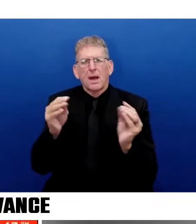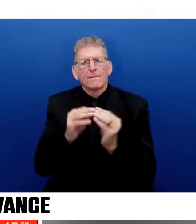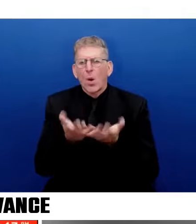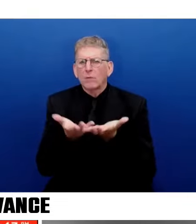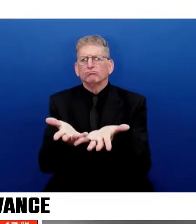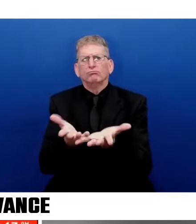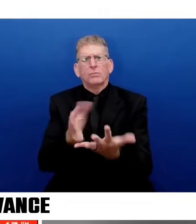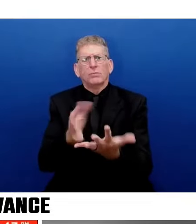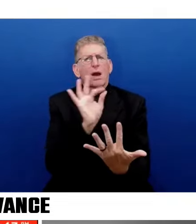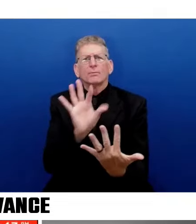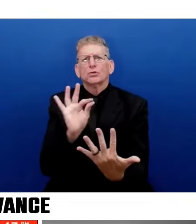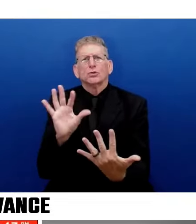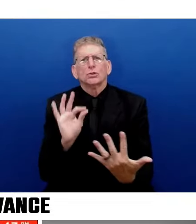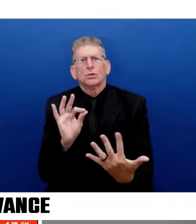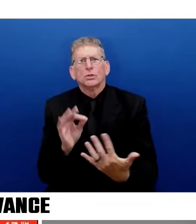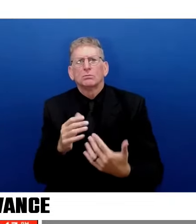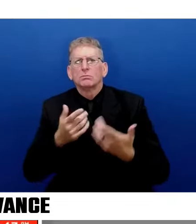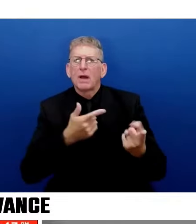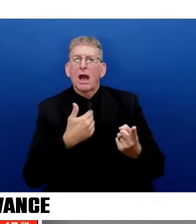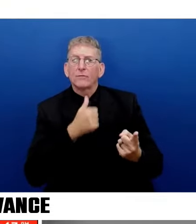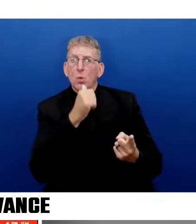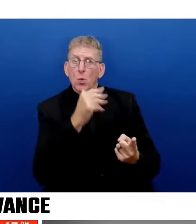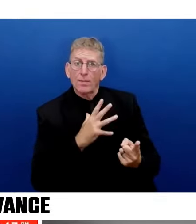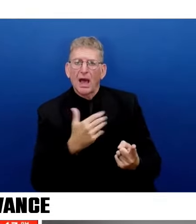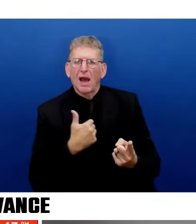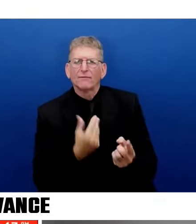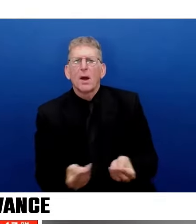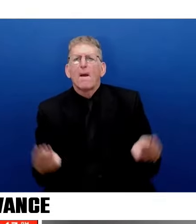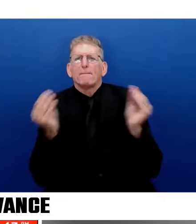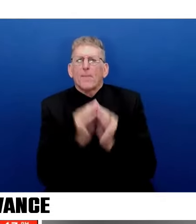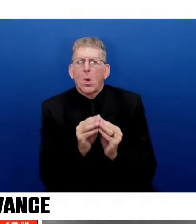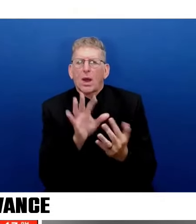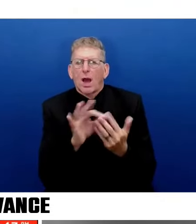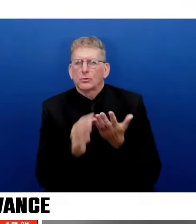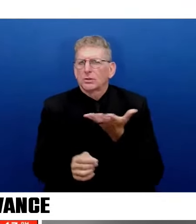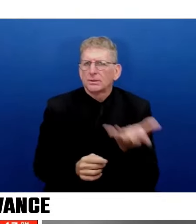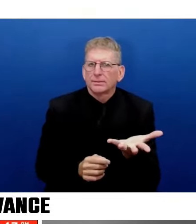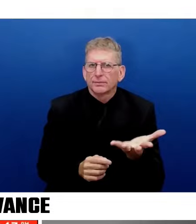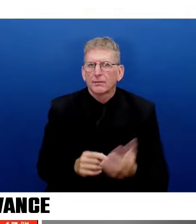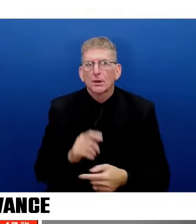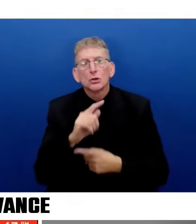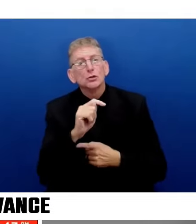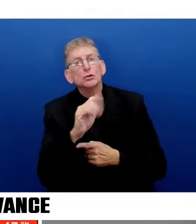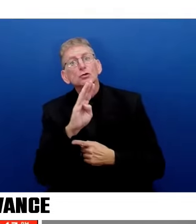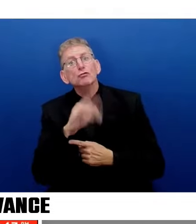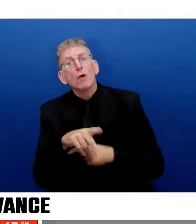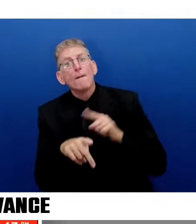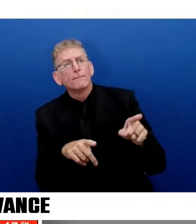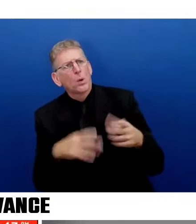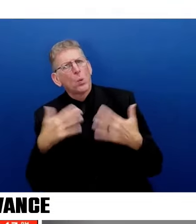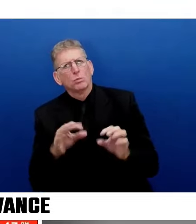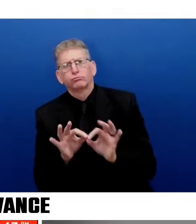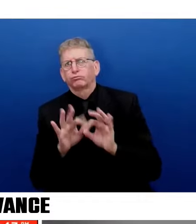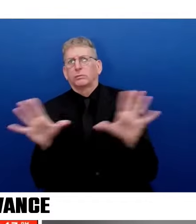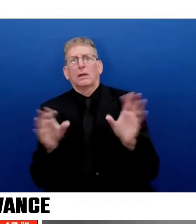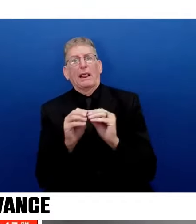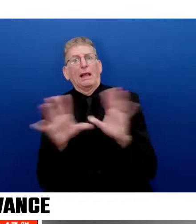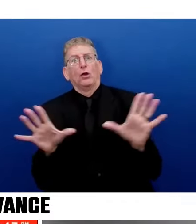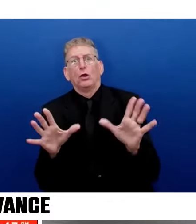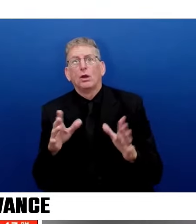has been very clear that on the abortion policy specifically, that we have a big country and it's diverse. And California has a